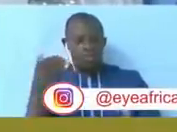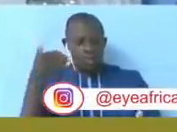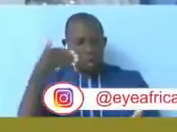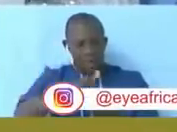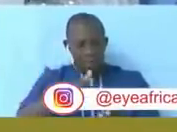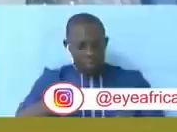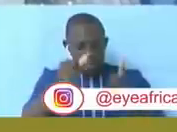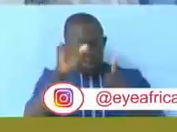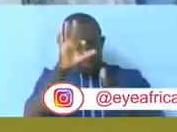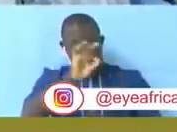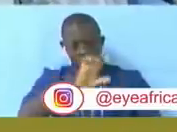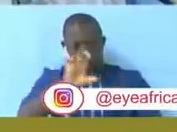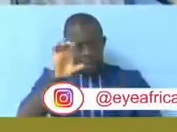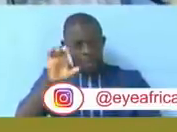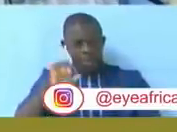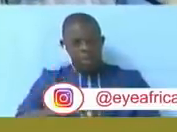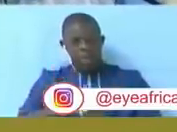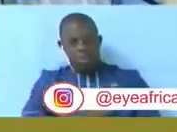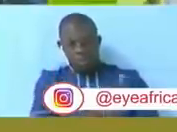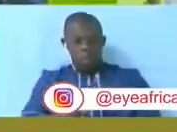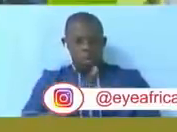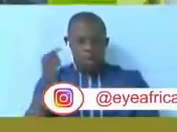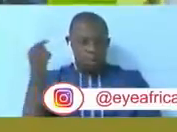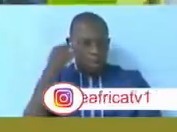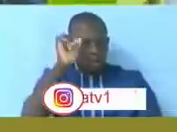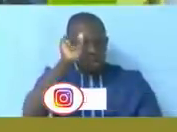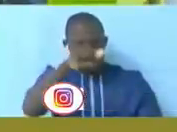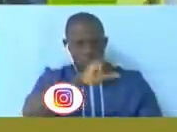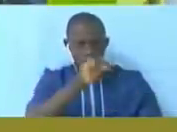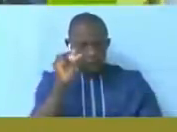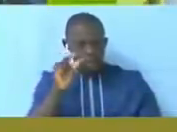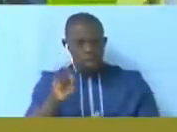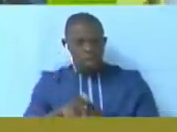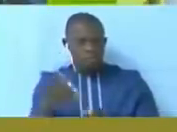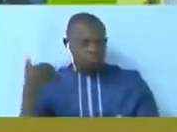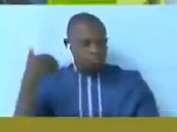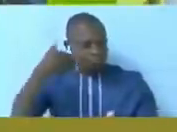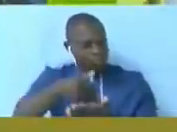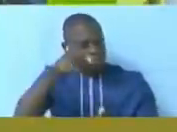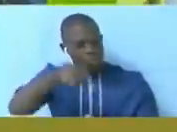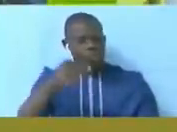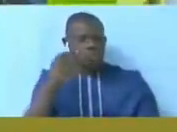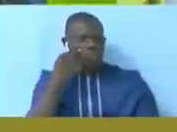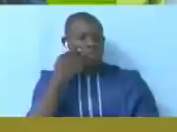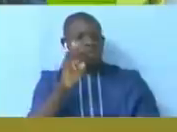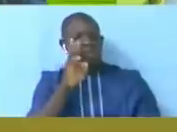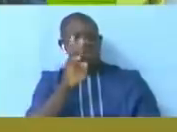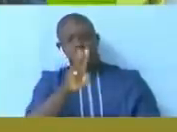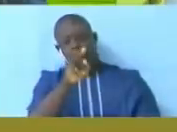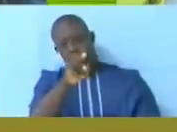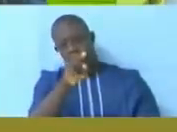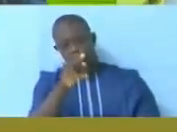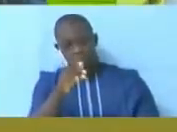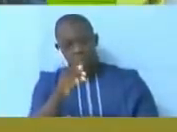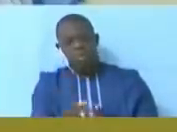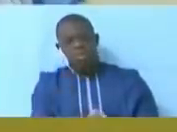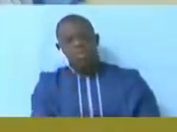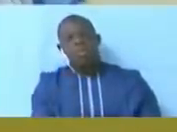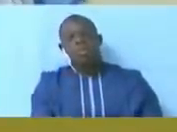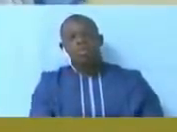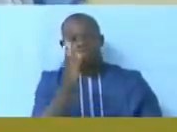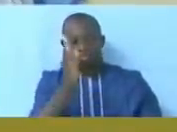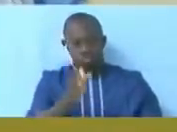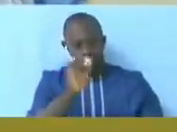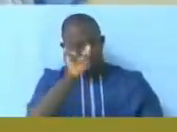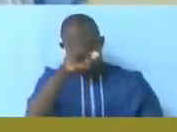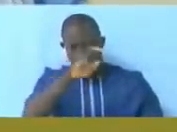this TRRC, we have been hearing your name. Ben niñ la gissé tay until up to today when we see you. Way dëgga